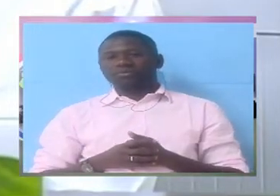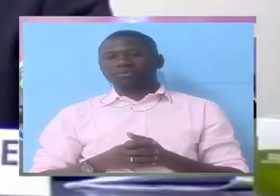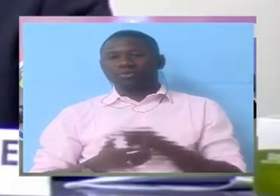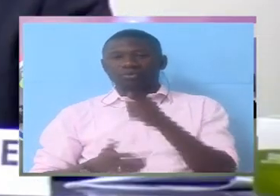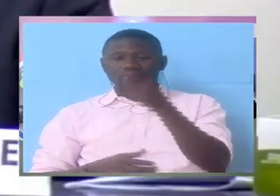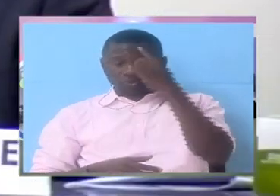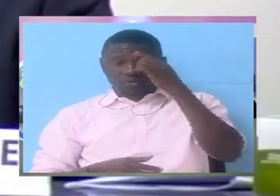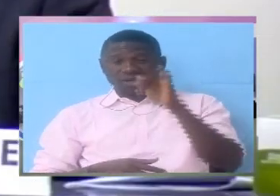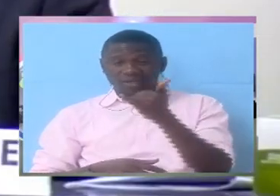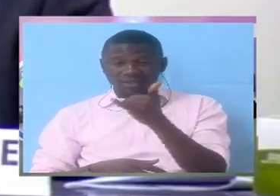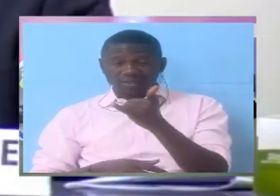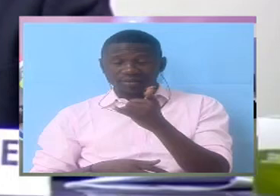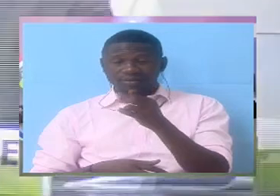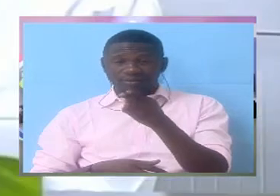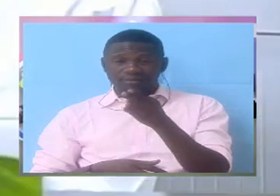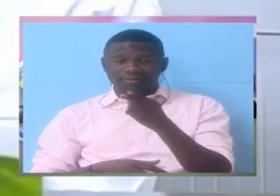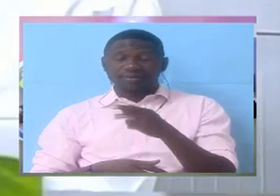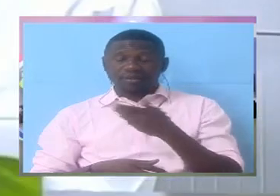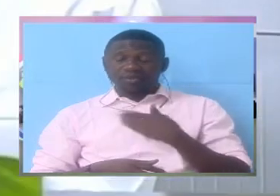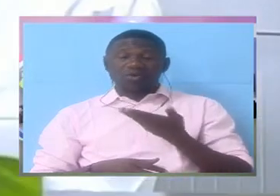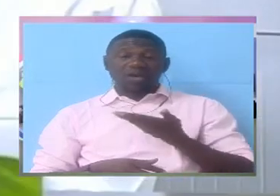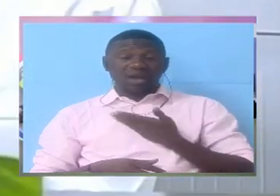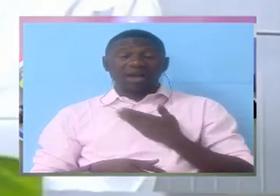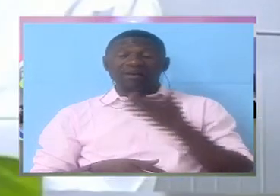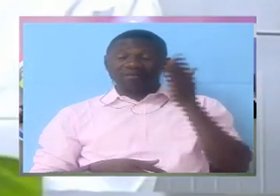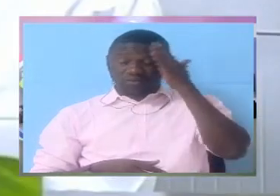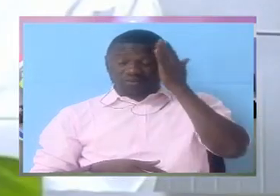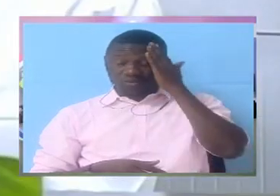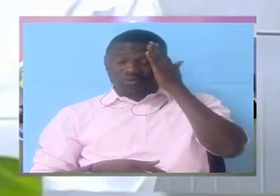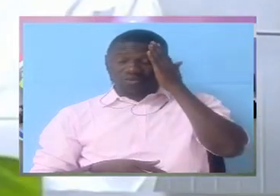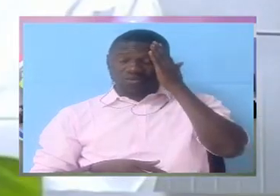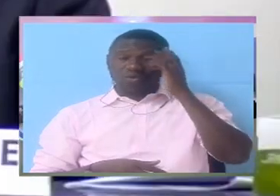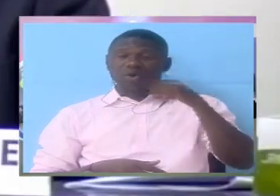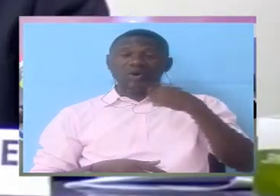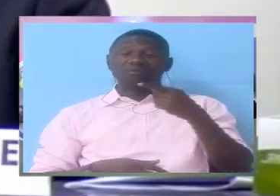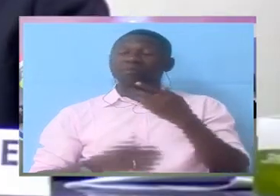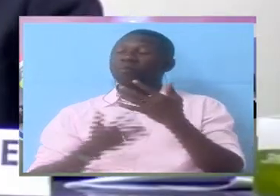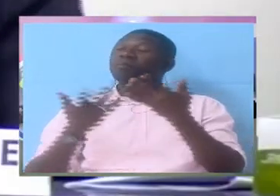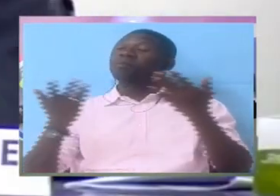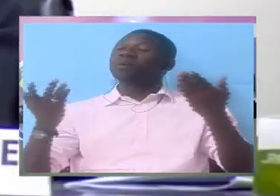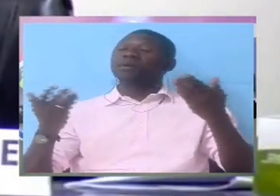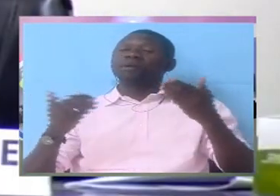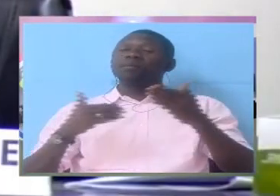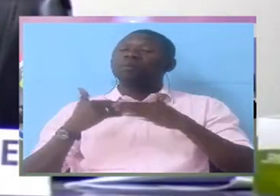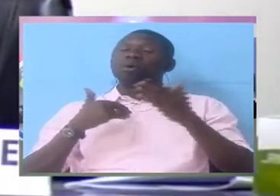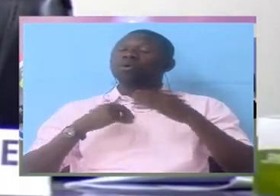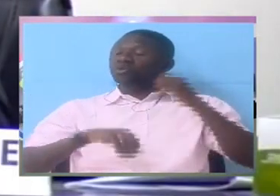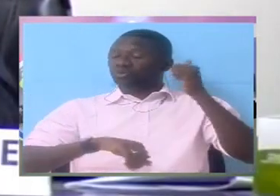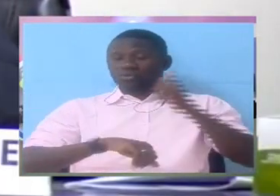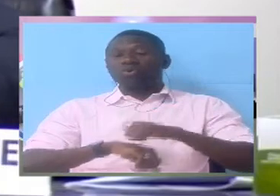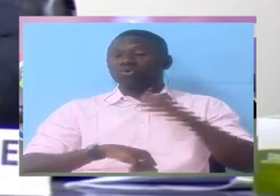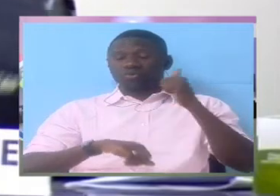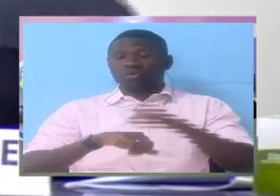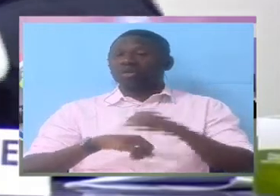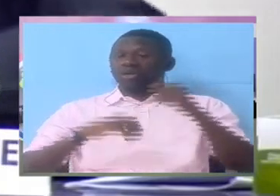you agree that you had knowledge of a lot more tortures than the